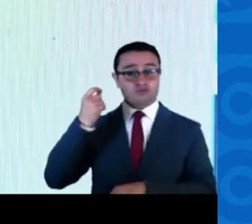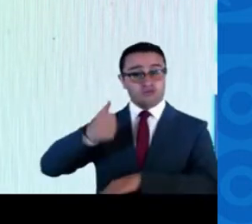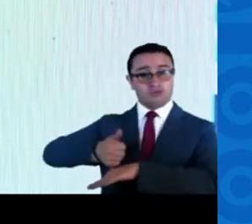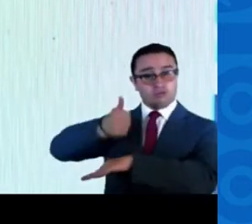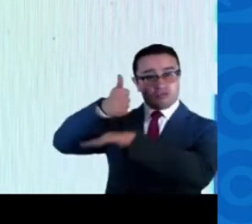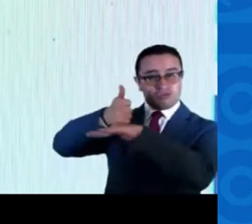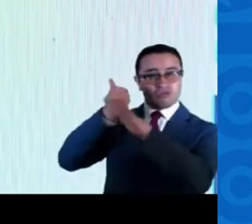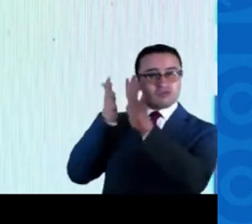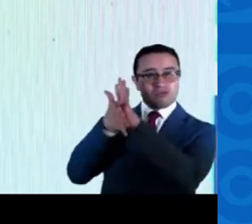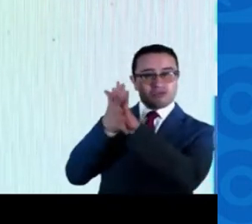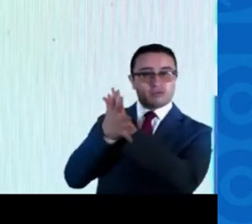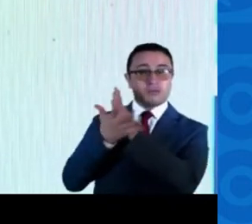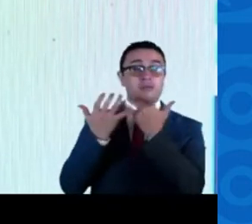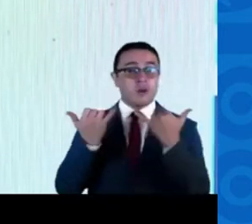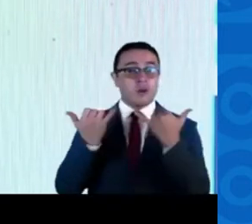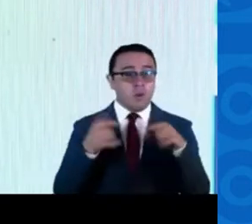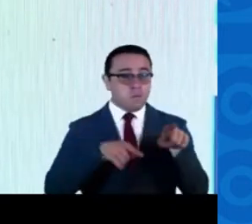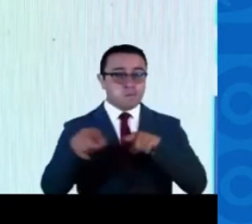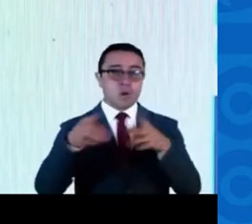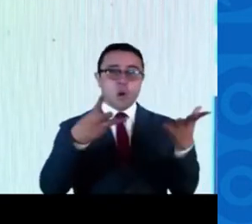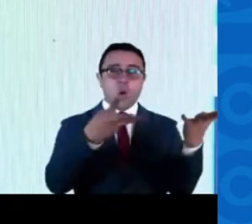a topic of